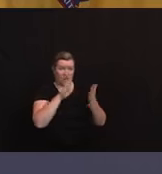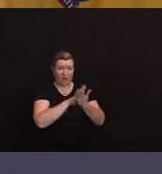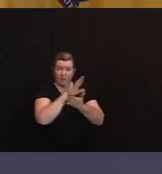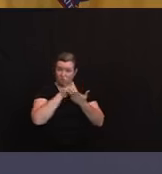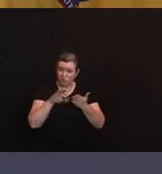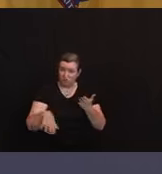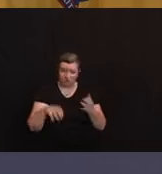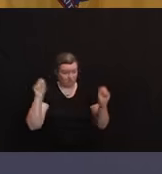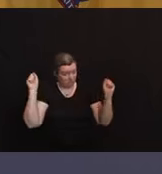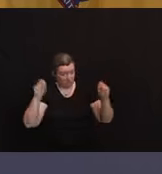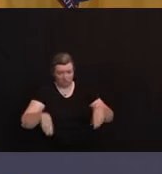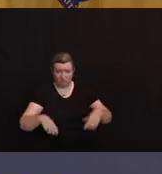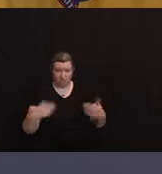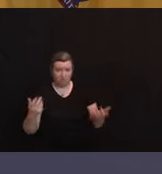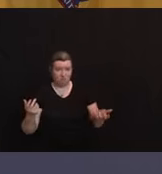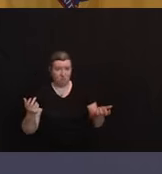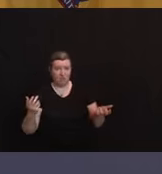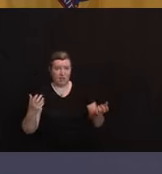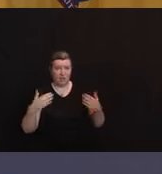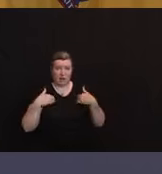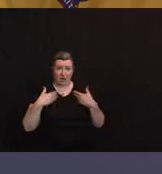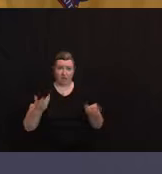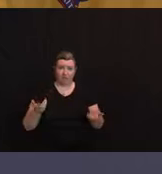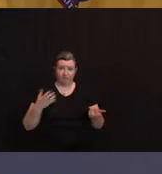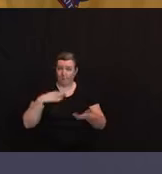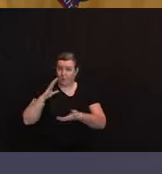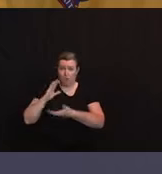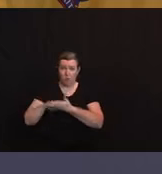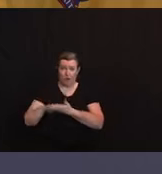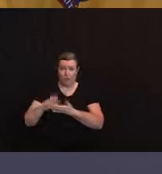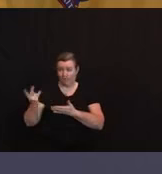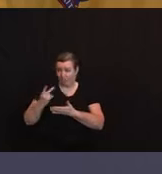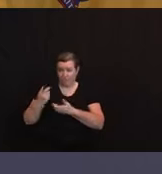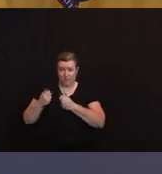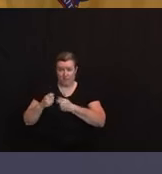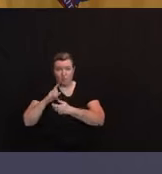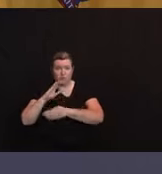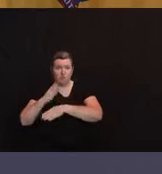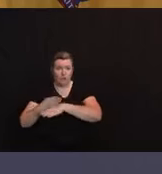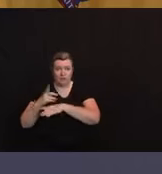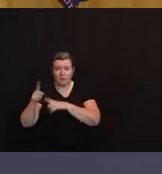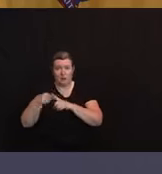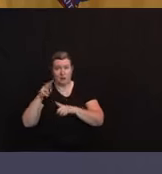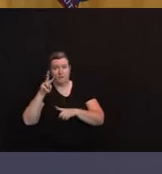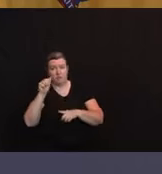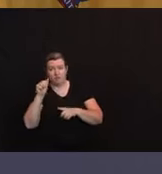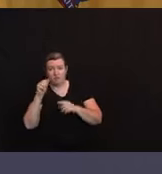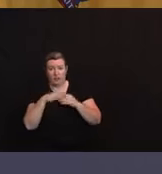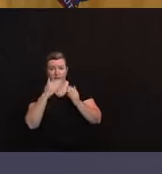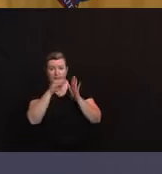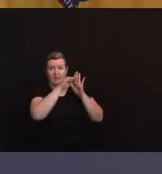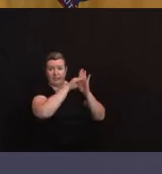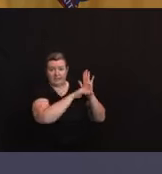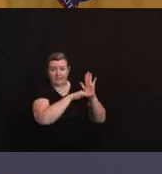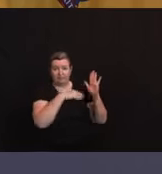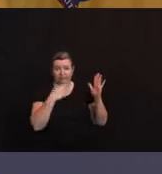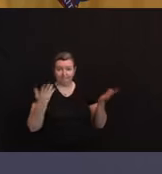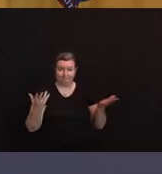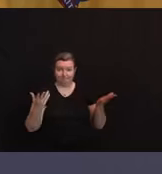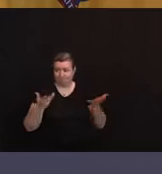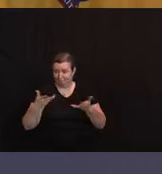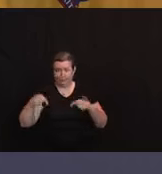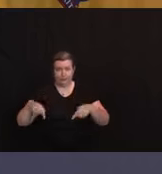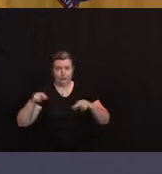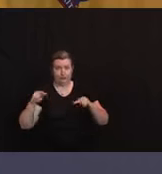night texting back and forth. What's that mean in terms of, what it's going to look like? She's in New Jersey at the moment. She just